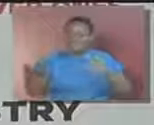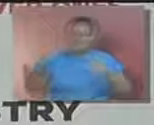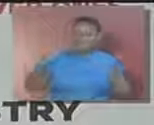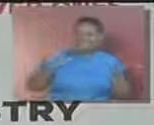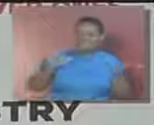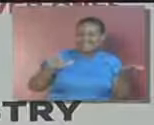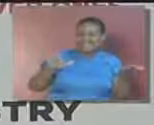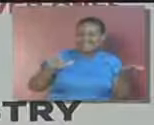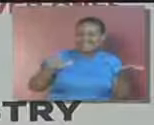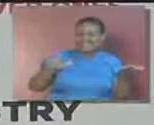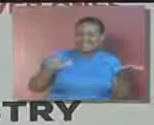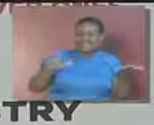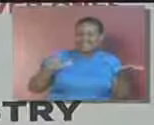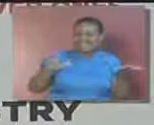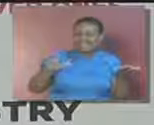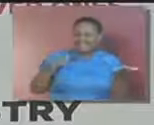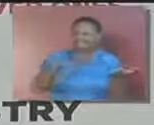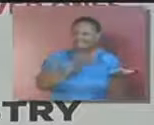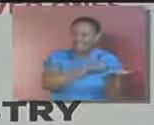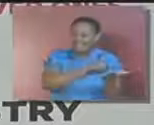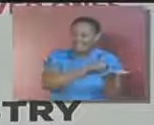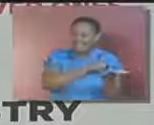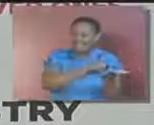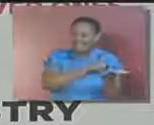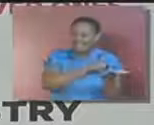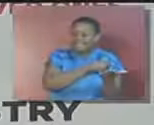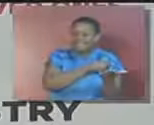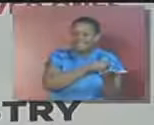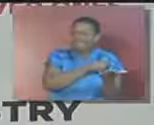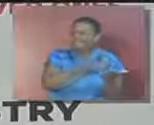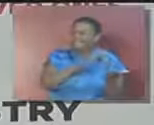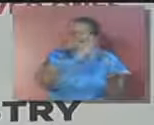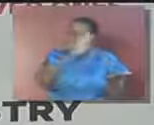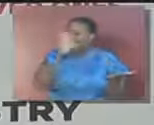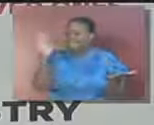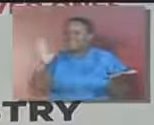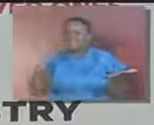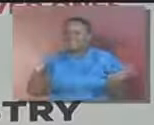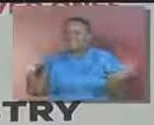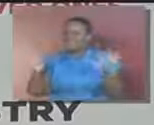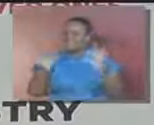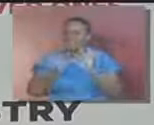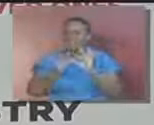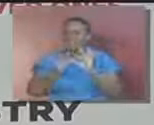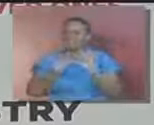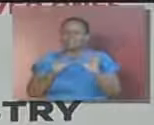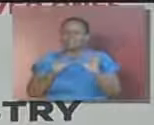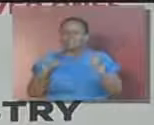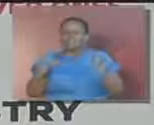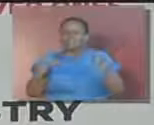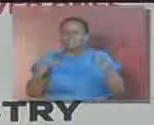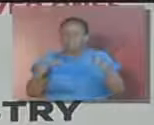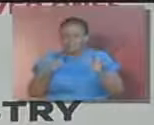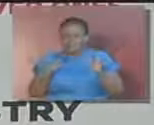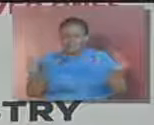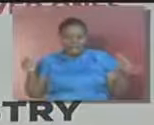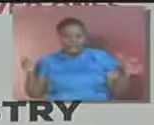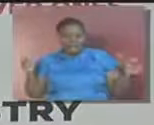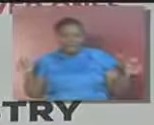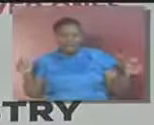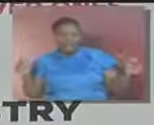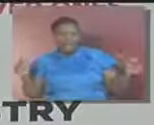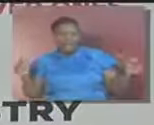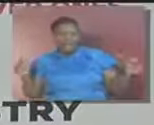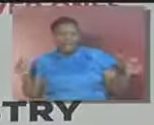which were never linked. And I did say many months ago, people in homes are